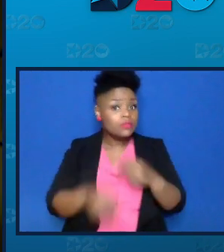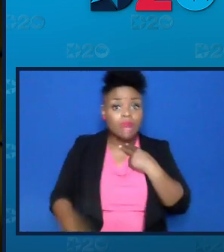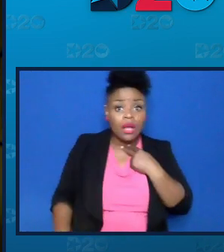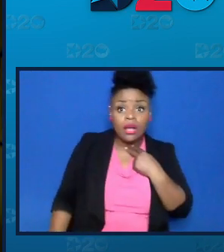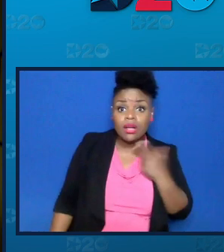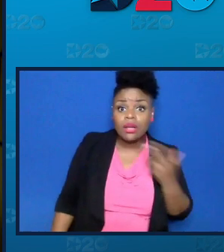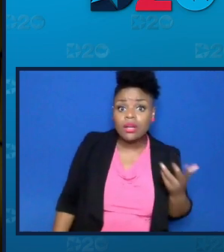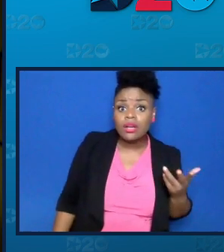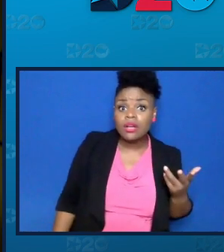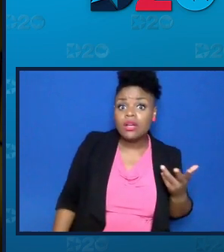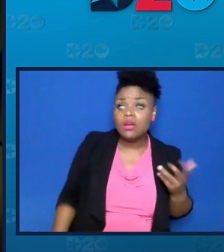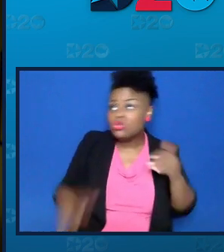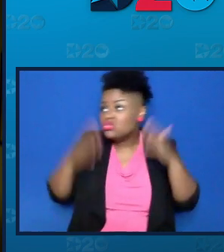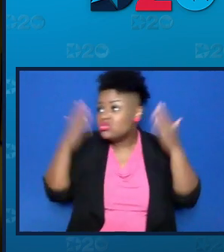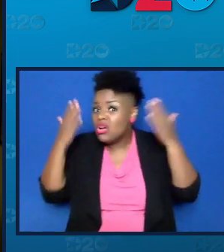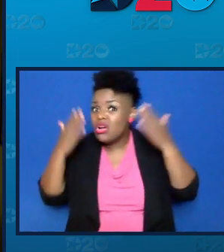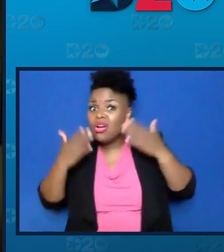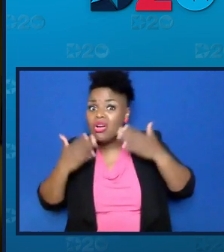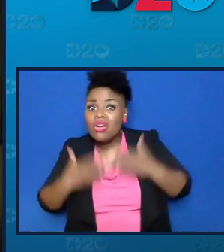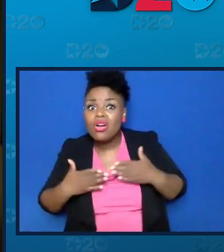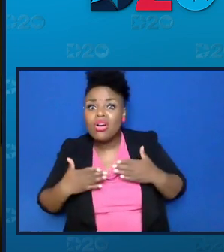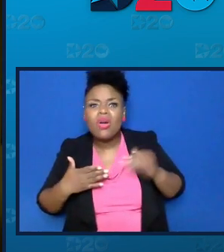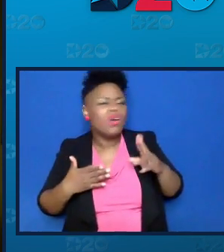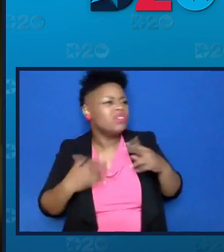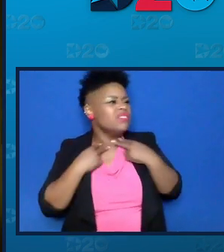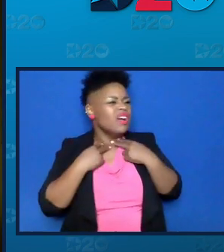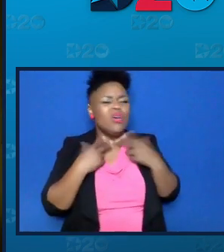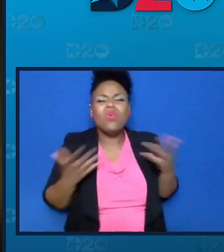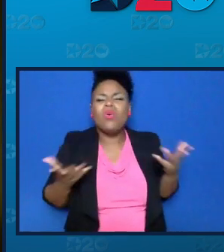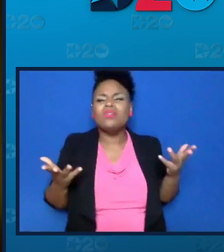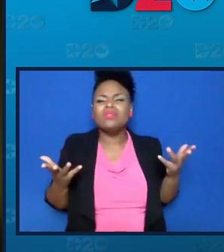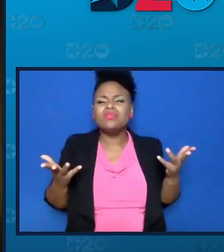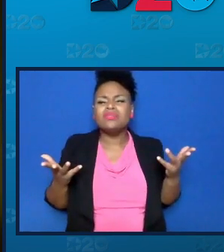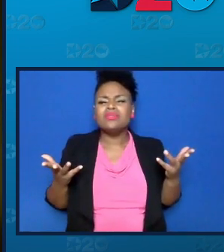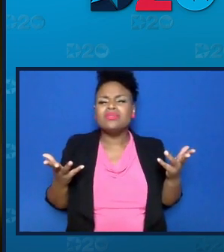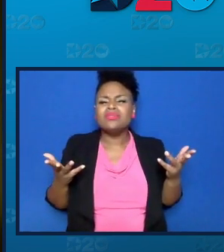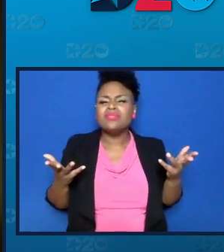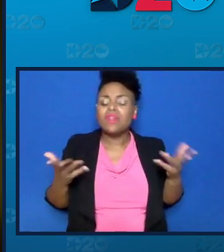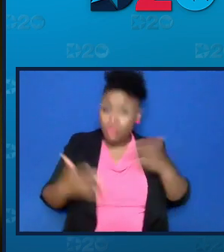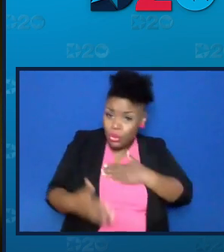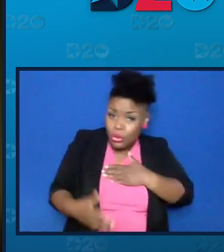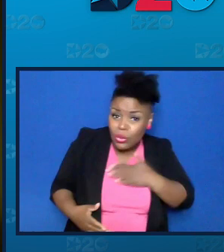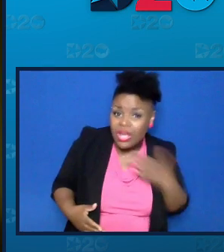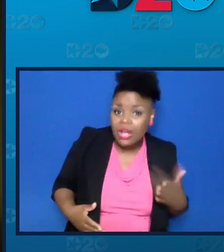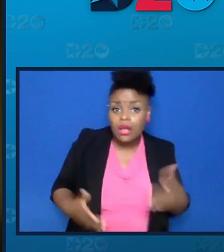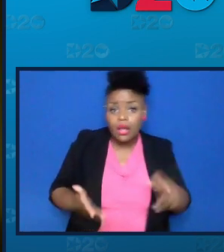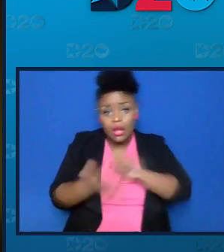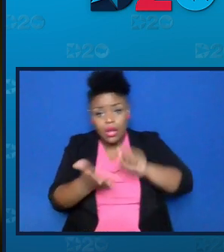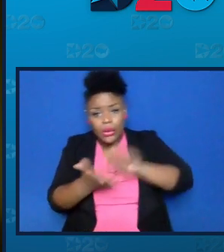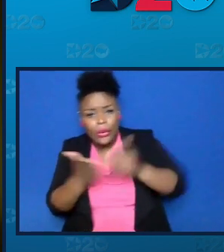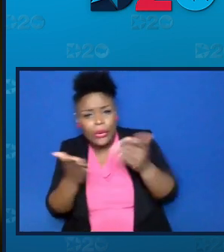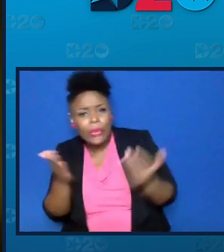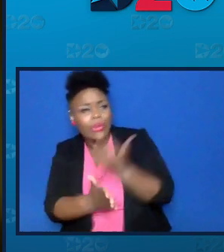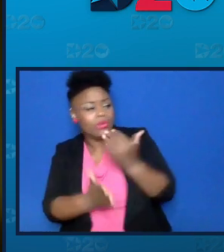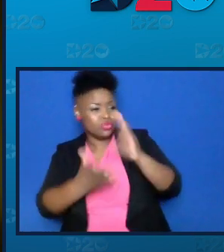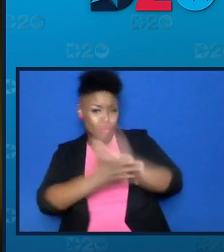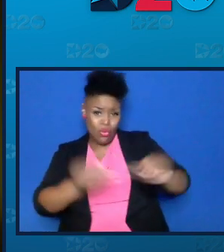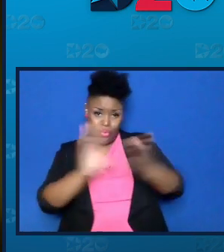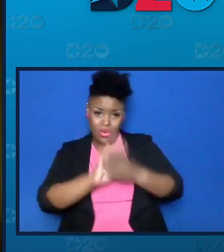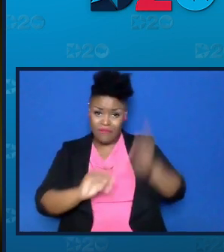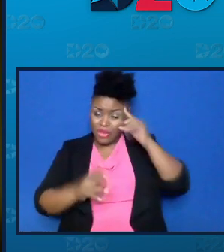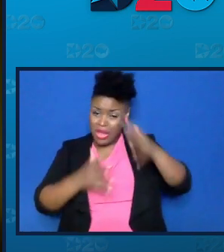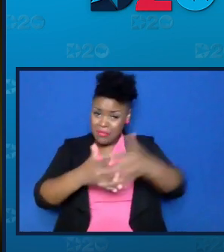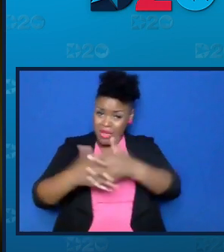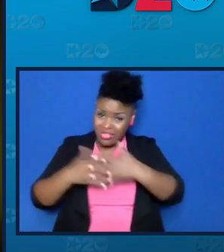will we free ourselves to write a brighter, better, nobler story? That's the issue of